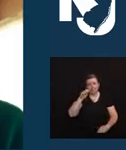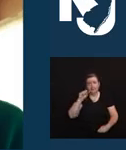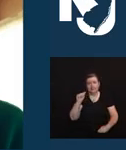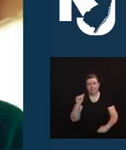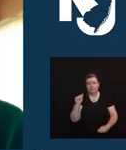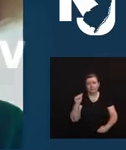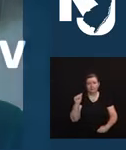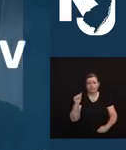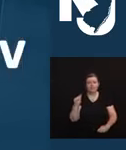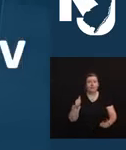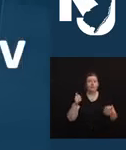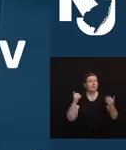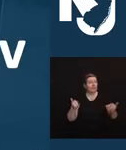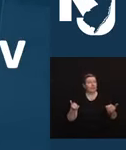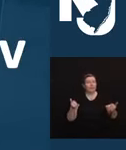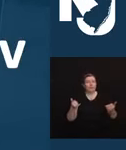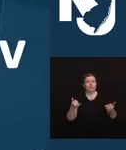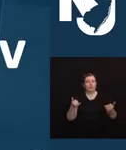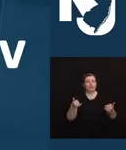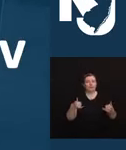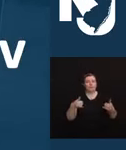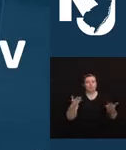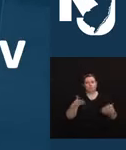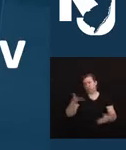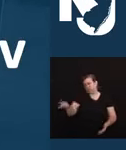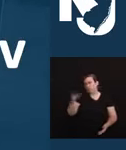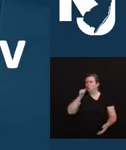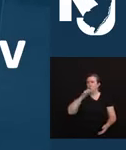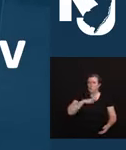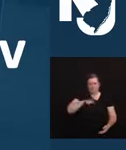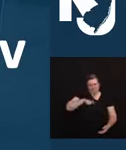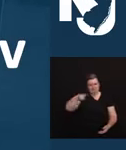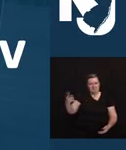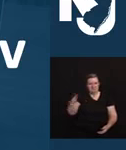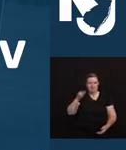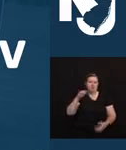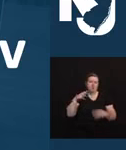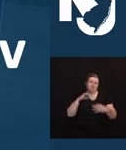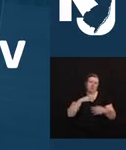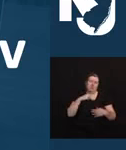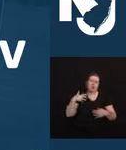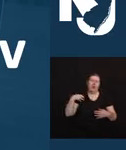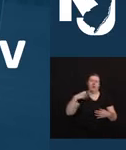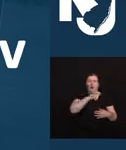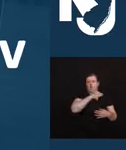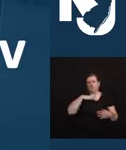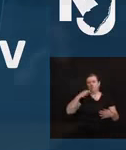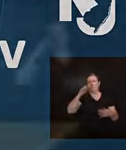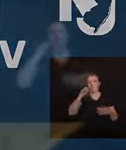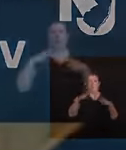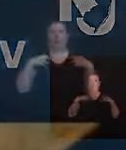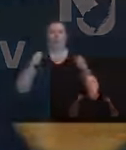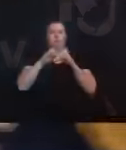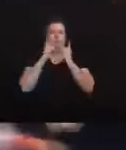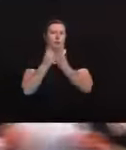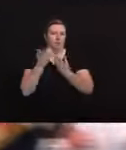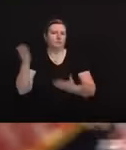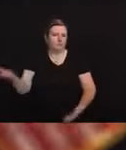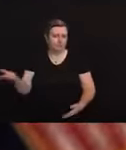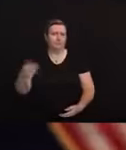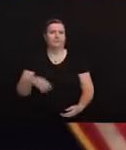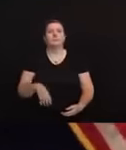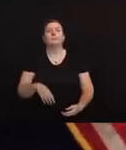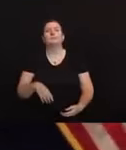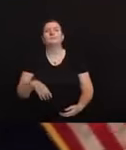that, please help me welcome the woman who needs no introduction, the Commissioner of the Department of Health, Judy Persichilli. Thank you, Governor,